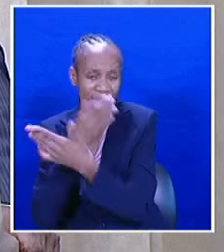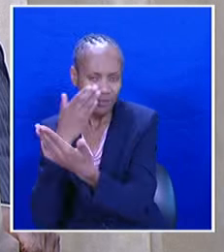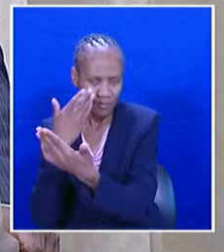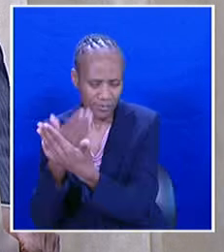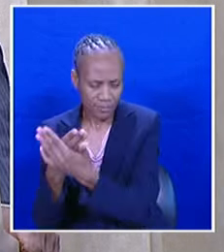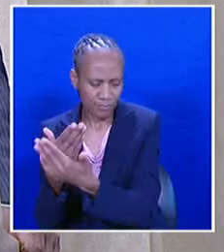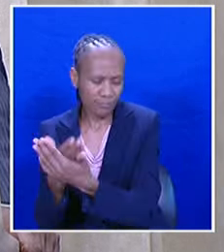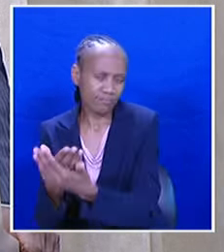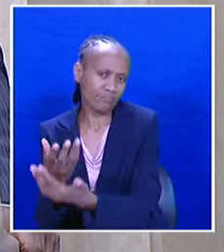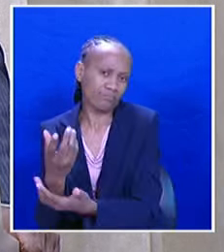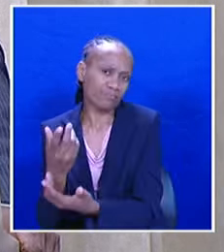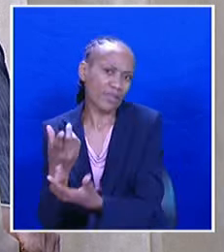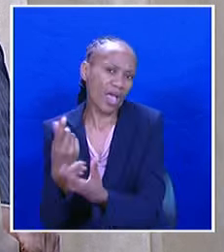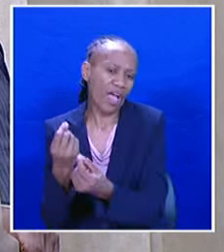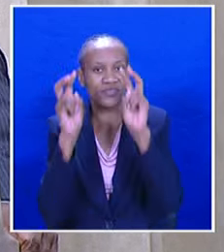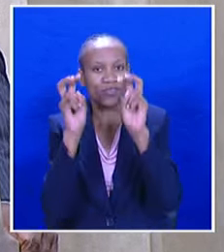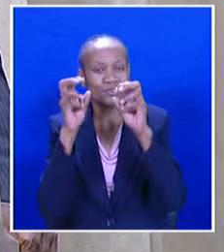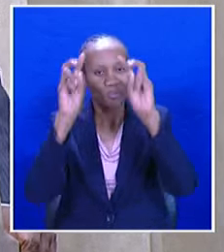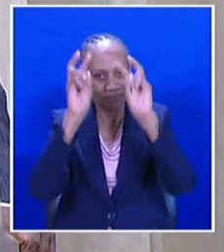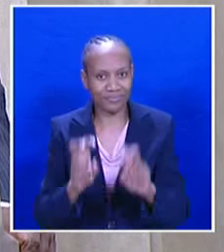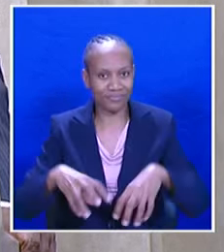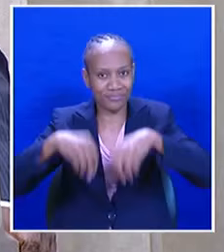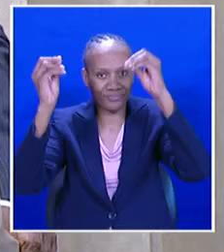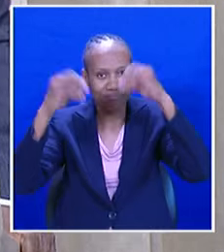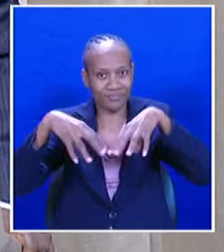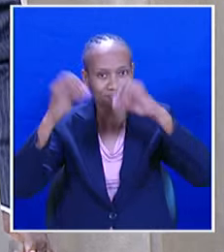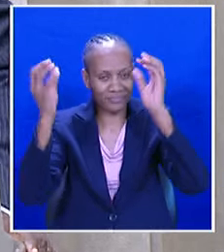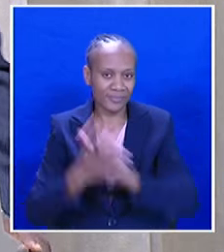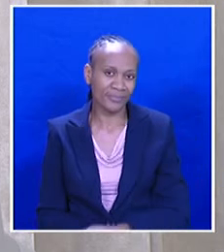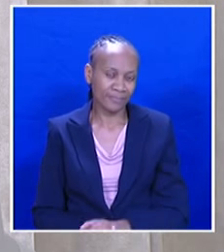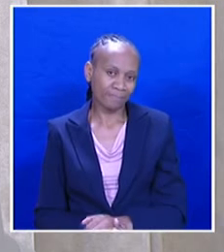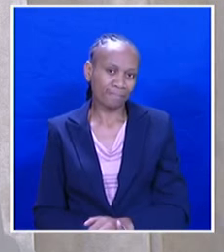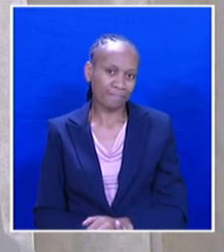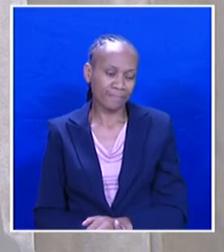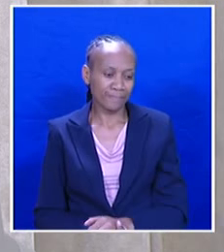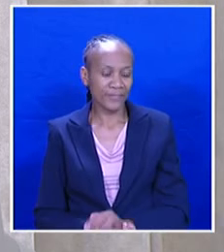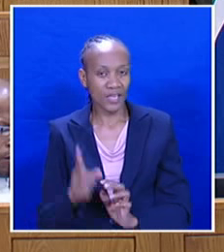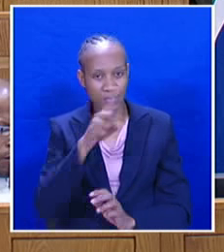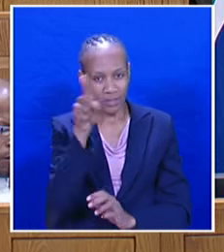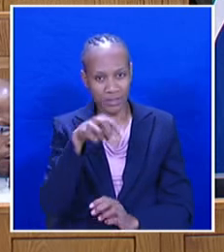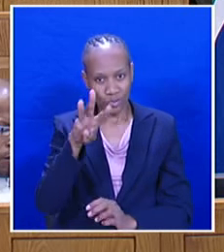electricity challenge. Thank you very much. Thank you, sir. The Honorable Zwane.